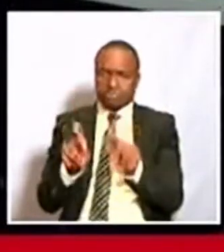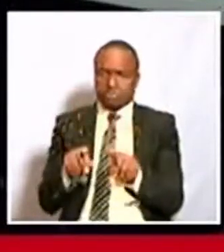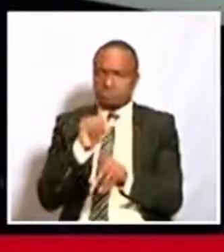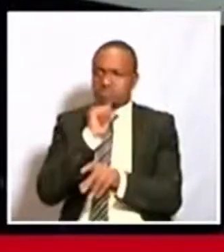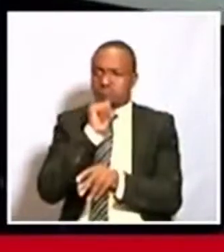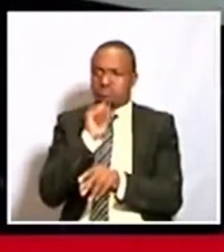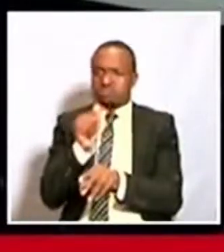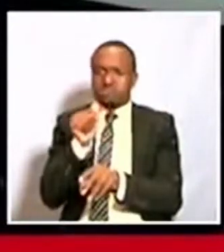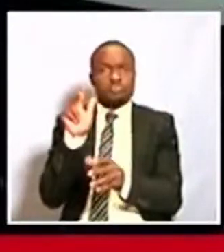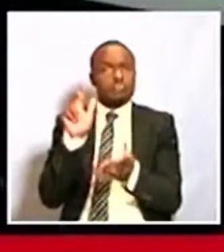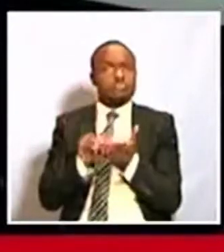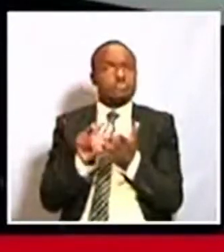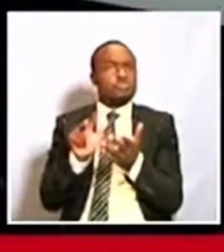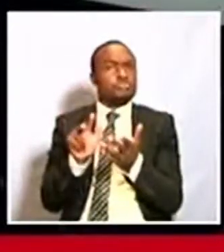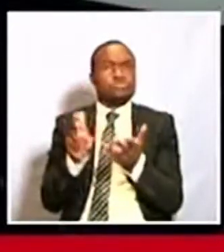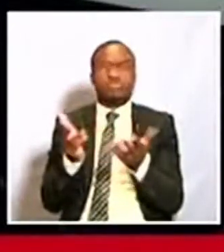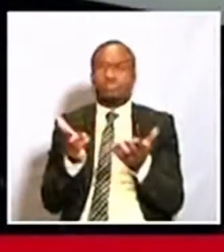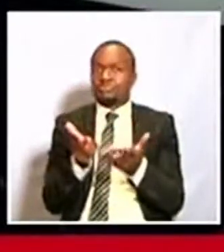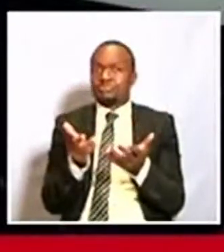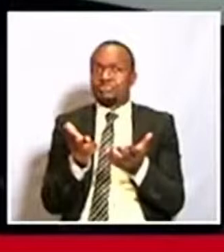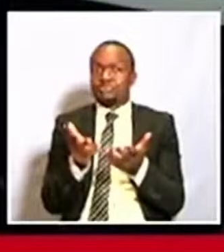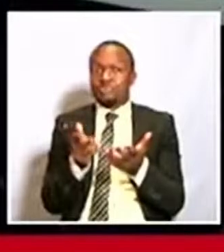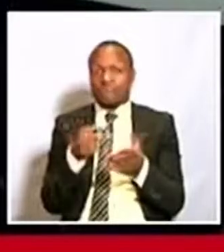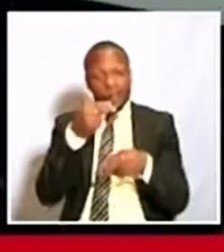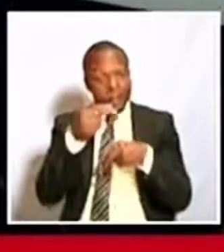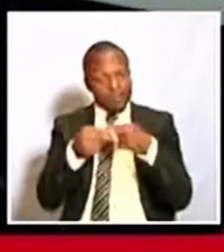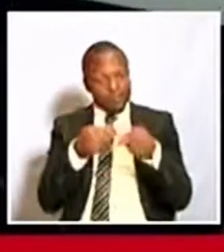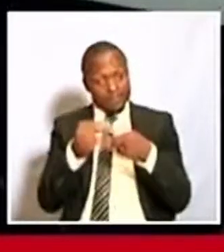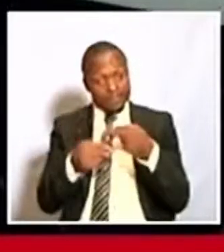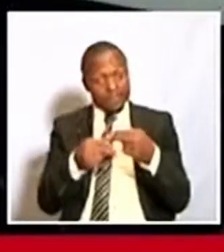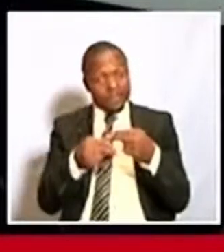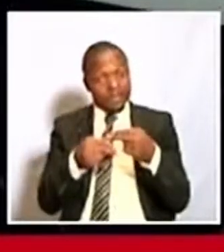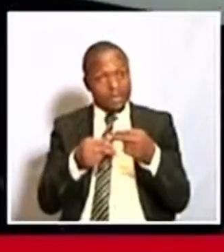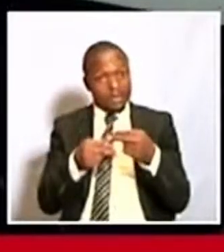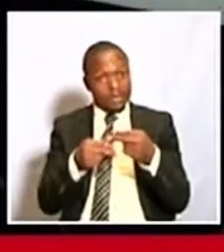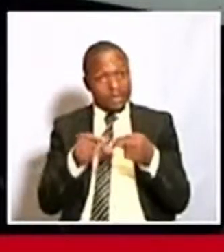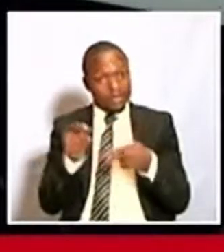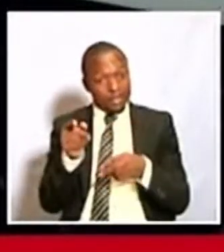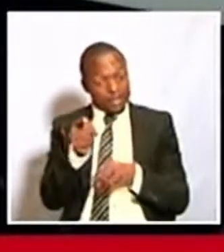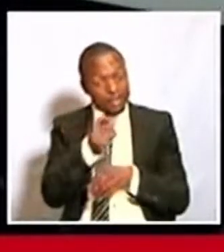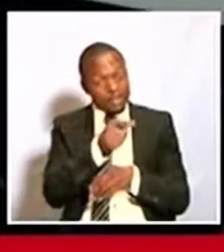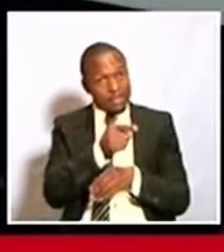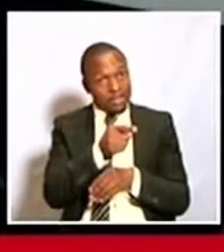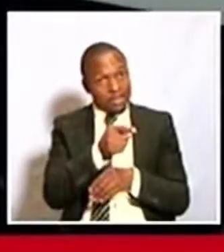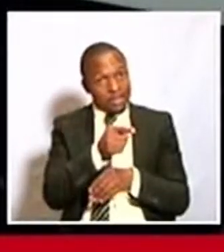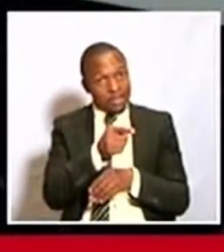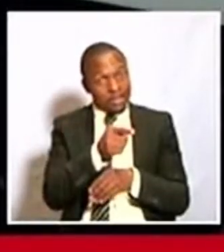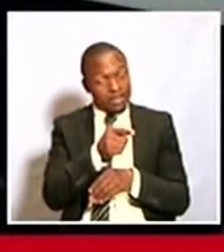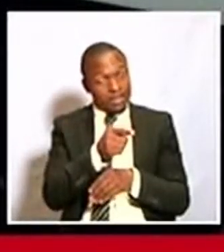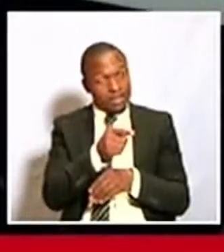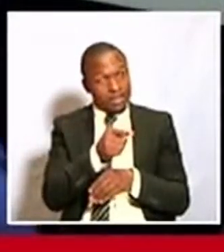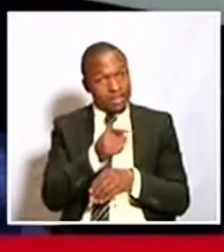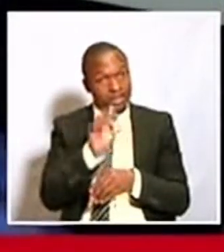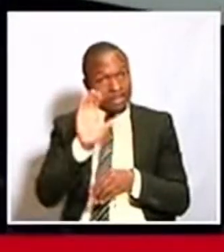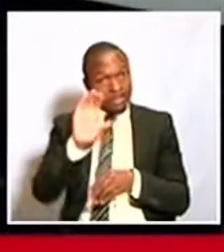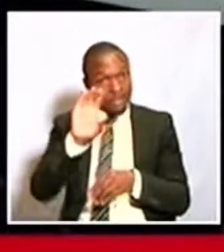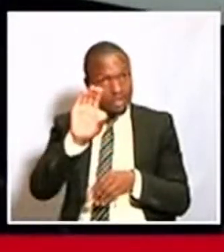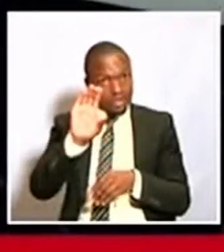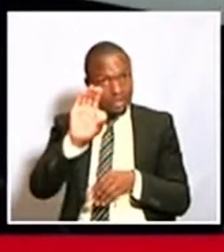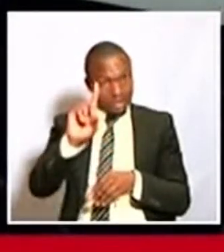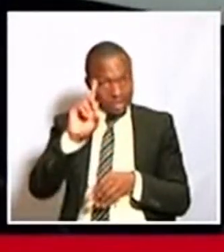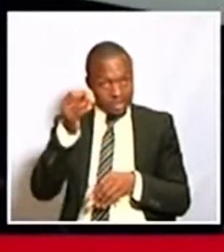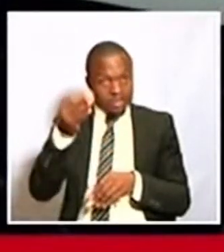not even sign? Does it mean that they passed it through the CDF committee, or someone